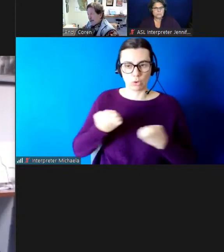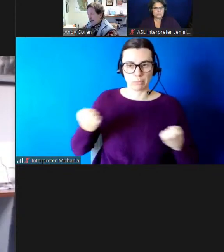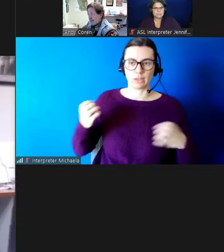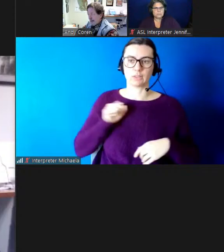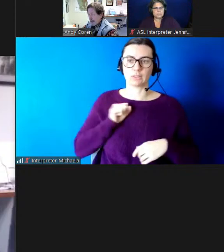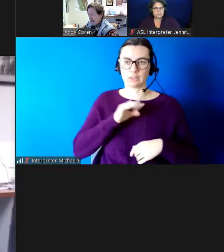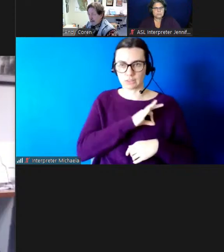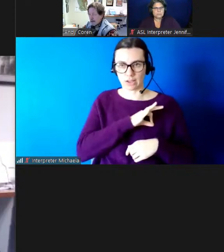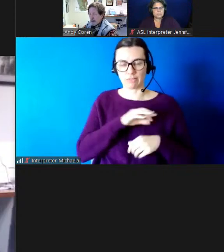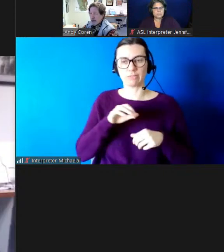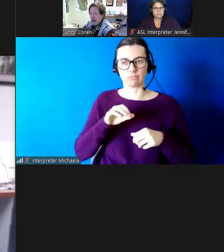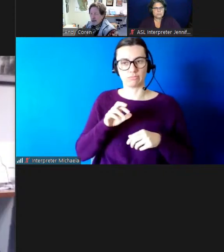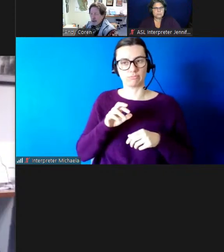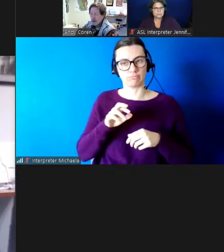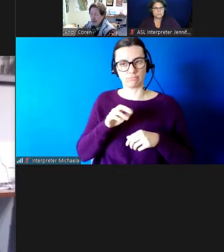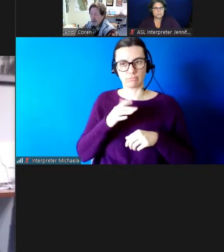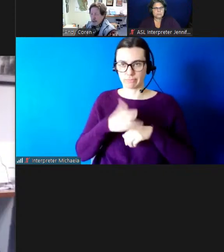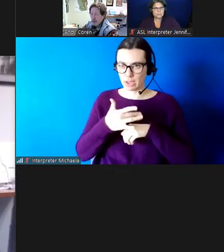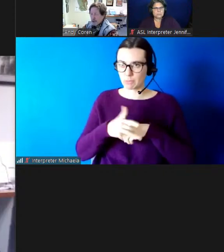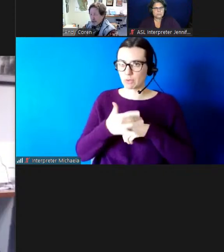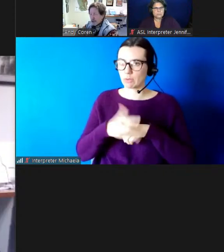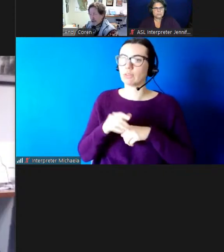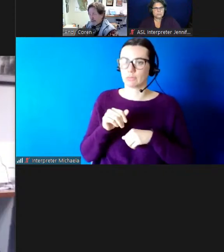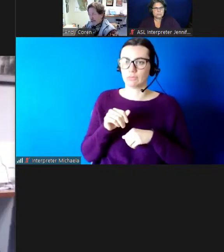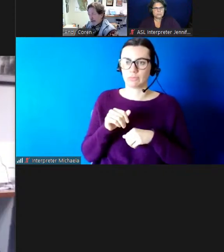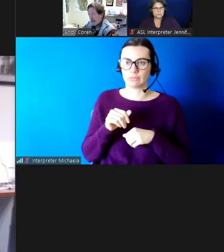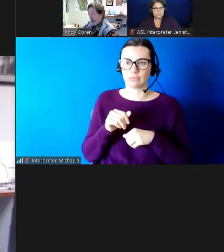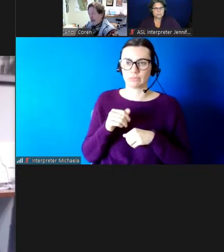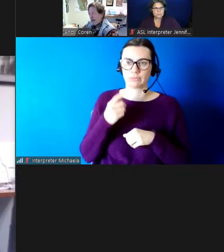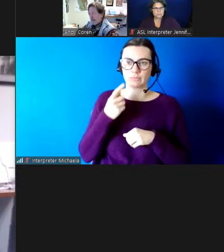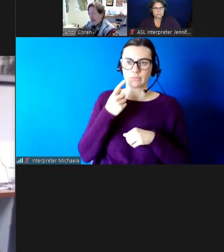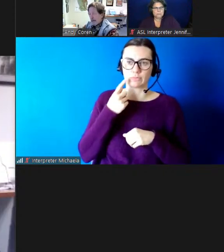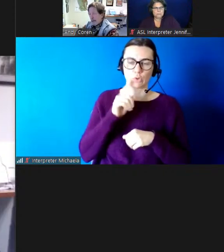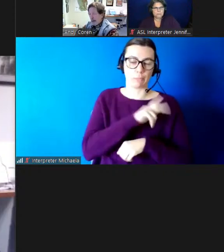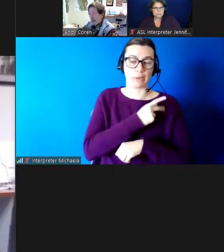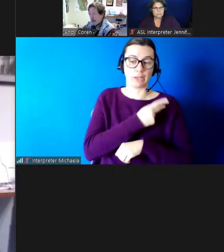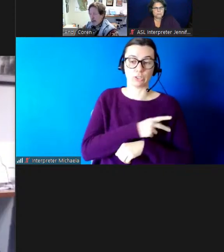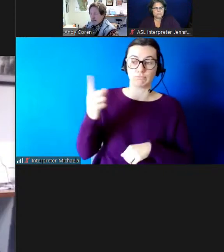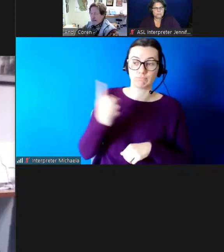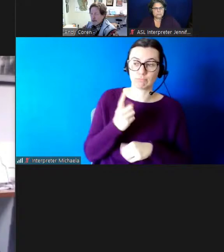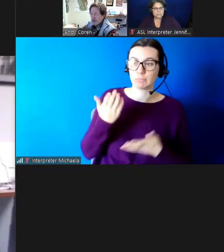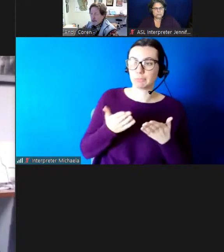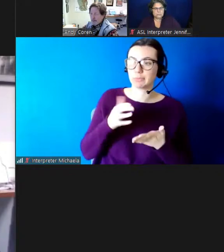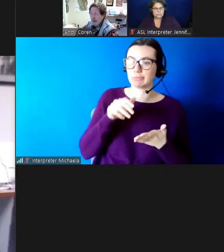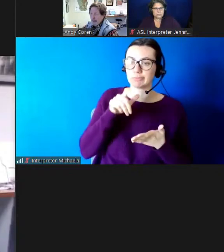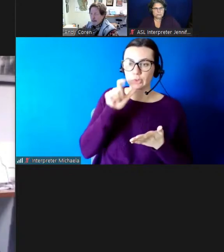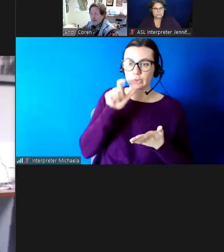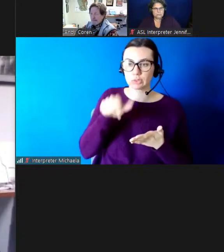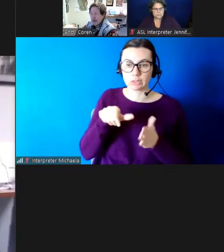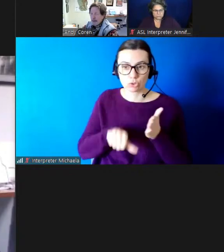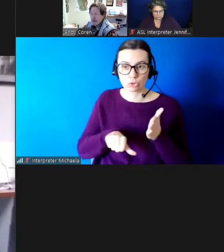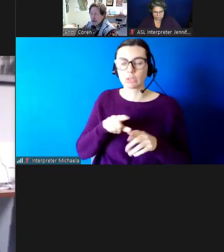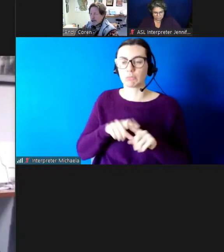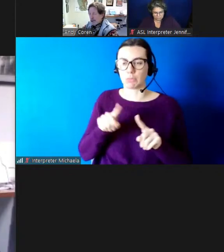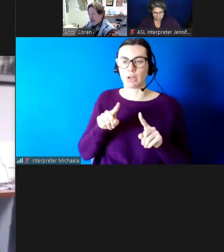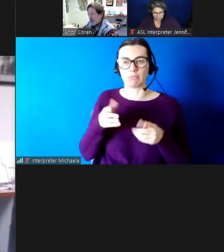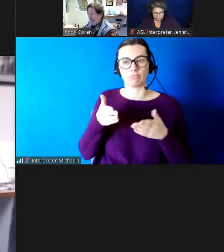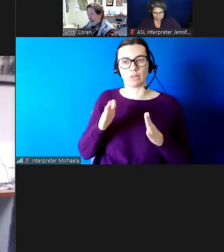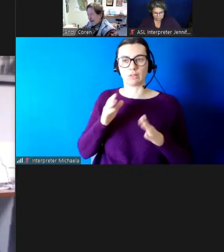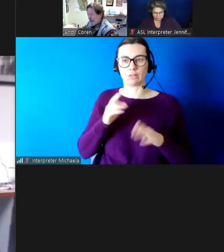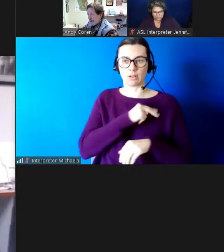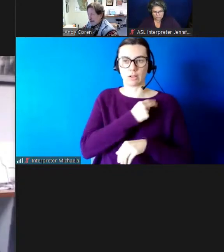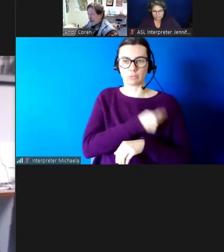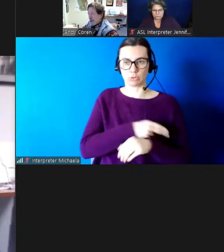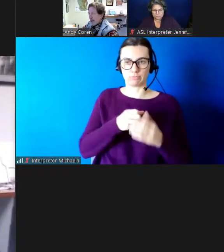for patients who may come in who don't need surgery per se, but enable the hospital to expand. And there are